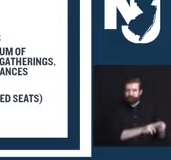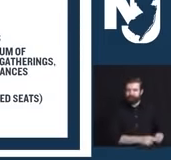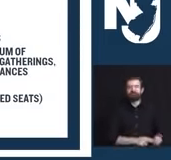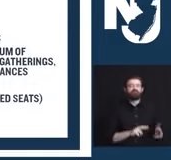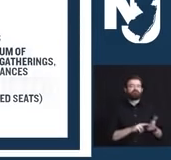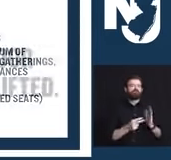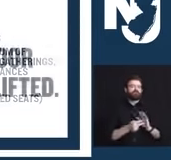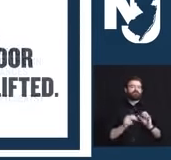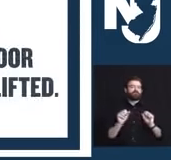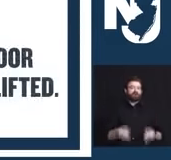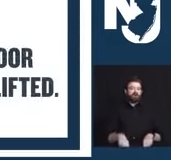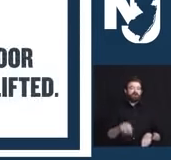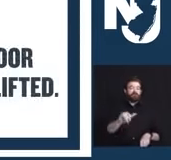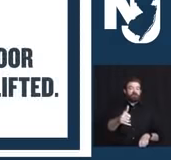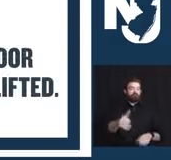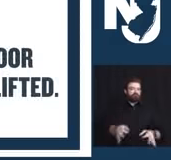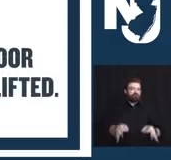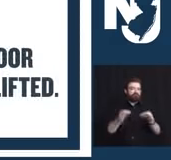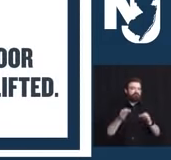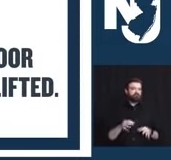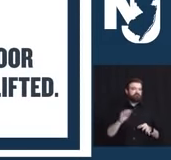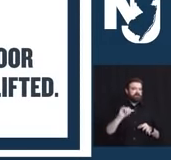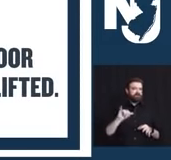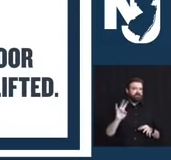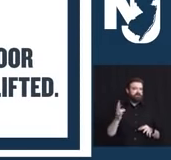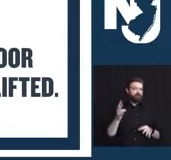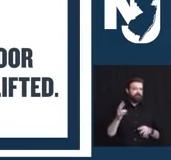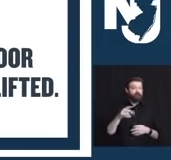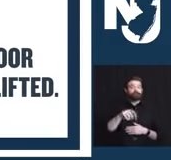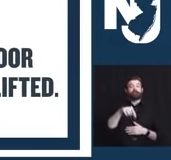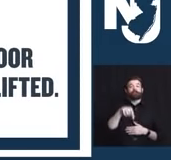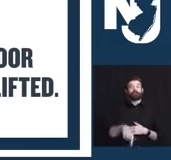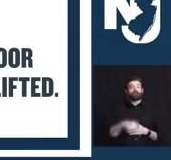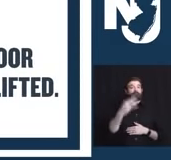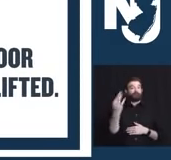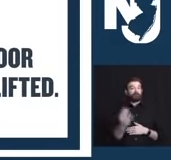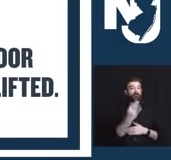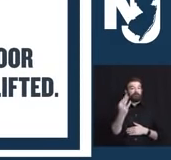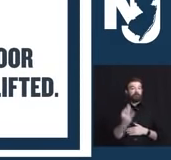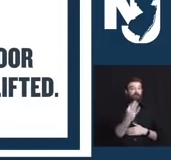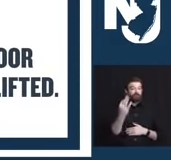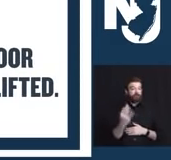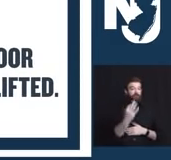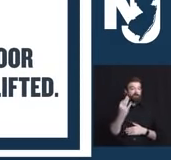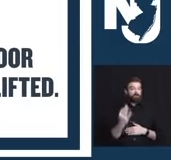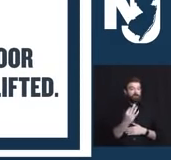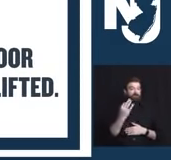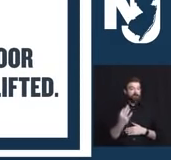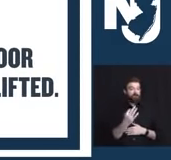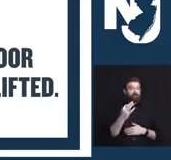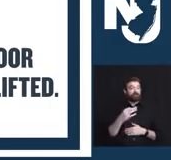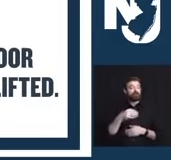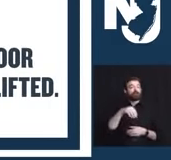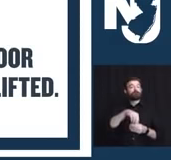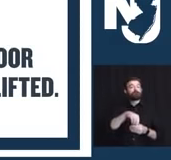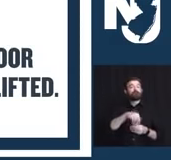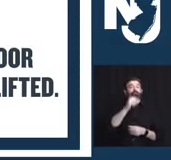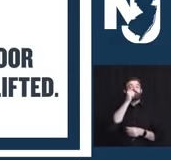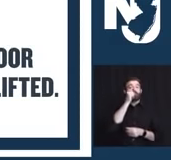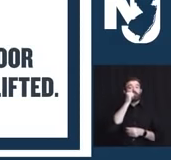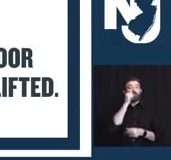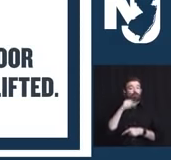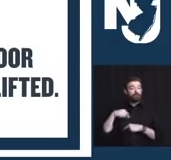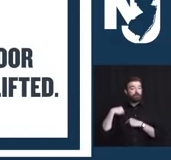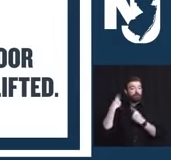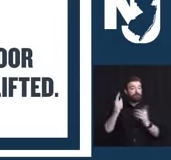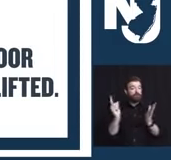Additionally, effective this Friday, we will lift the prohibition on indoor bar-side seating. The Department